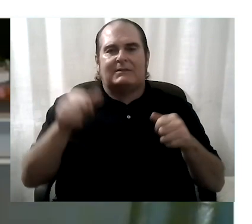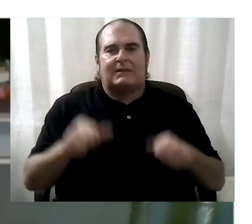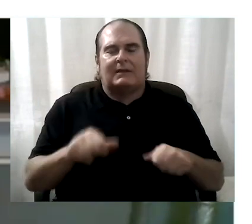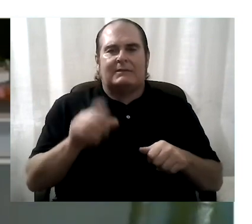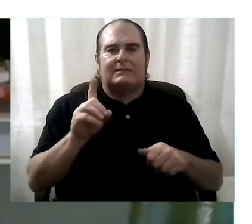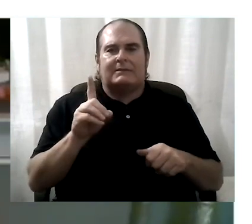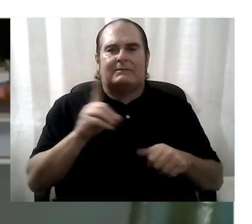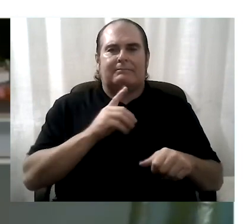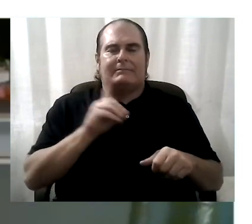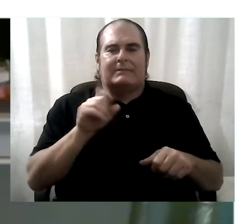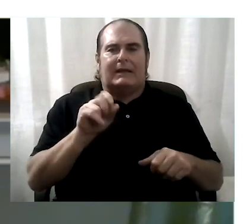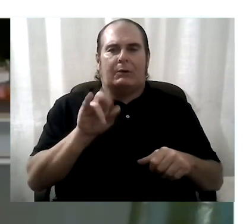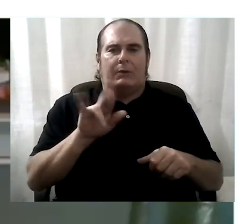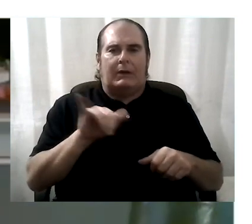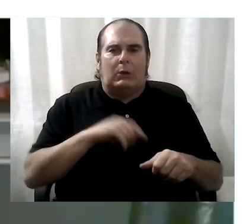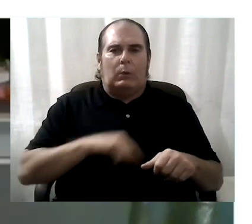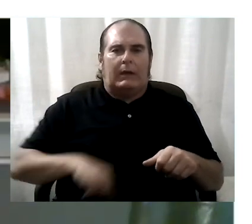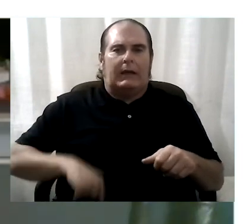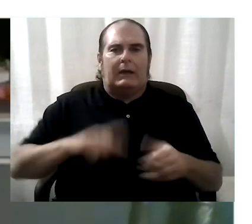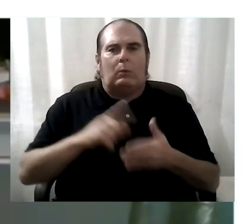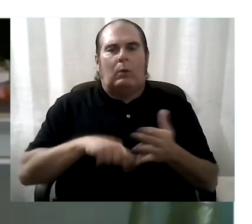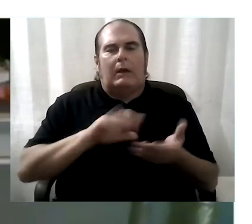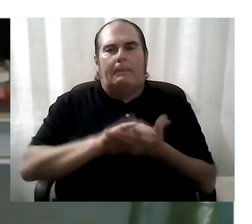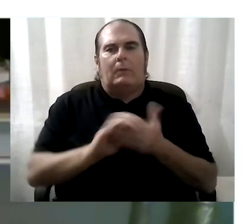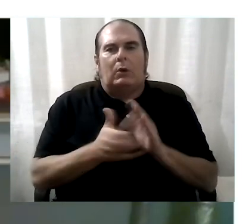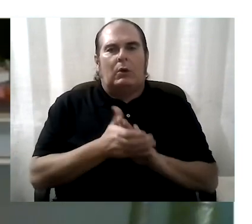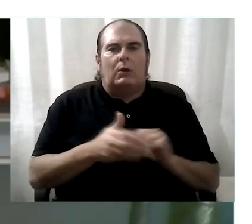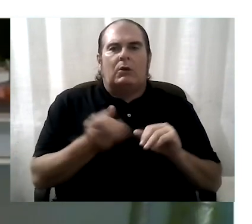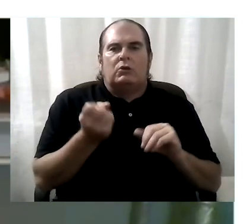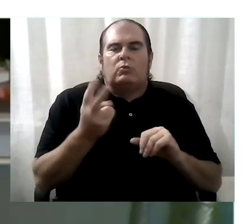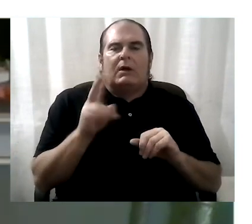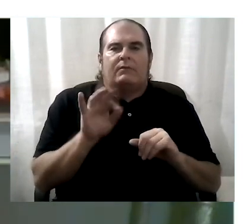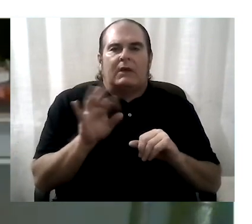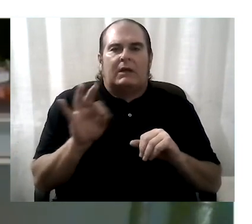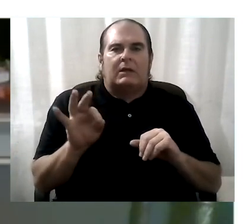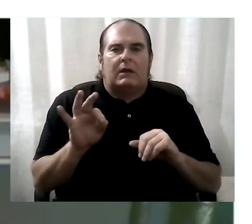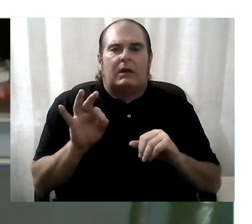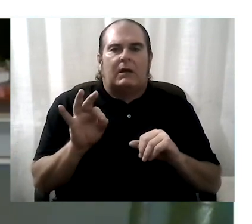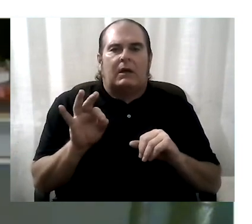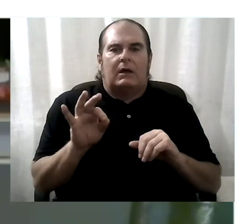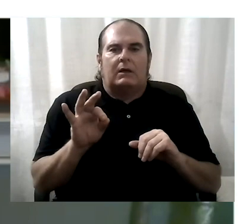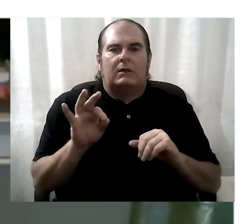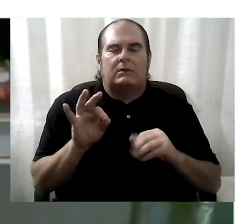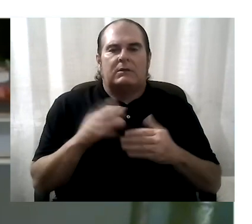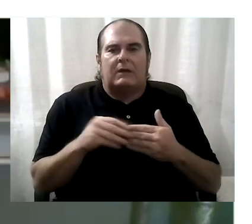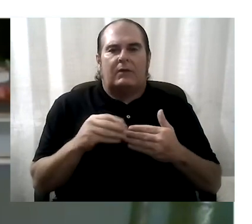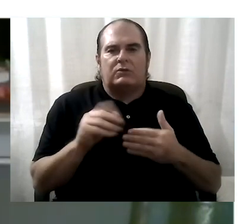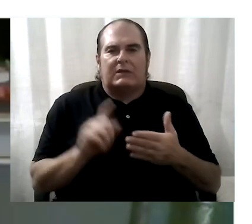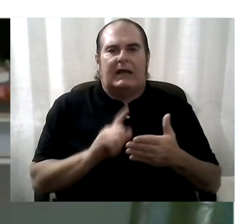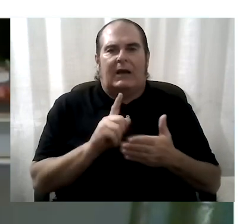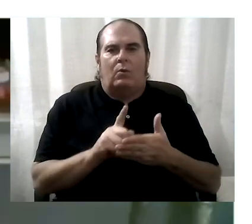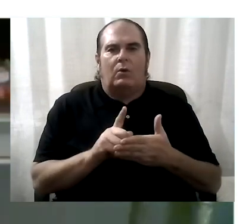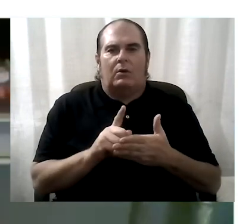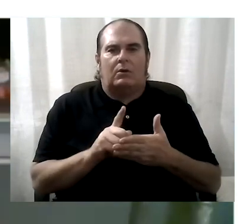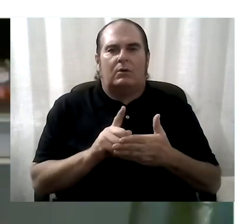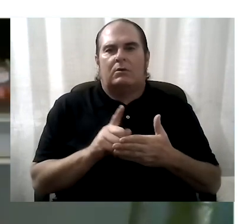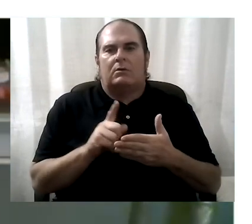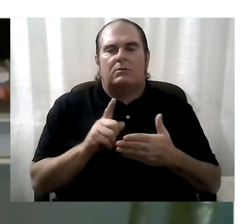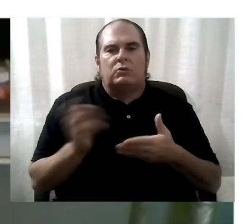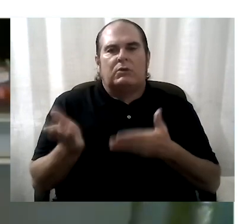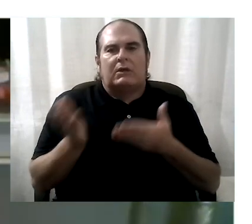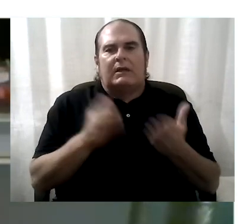at Dairy Queen, at Whataburger, you know, $12.99 to deliver pizza. while an attendant is only getting